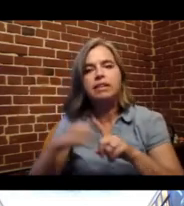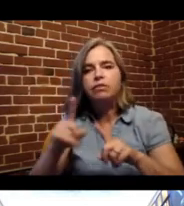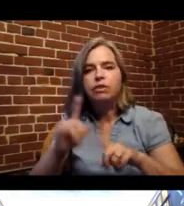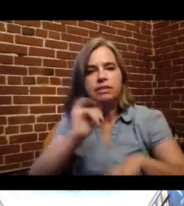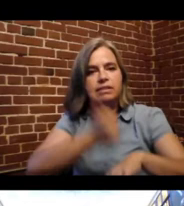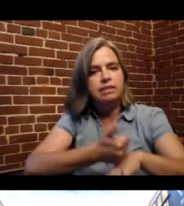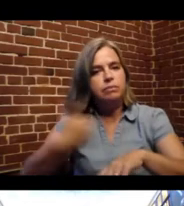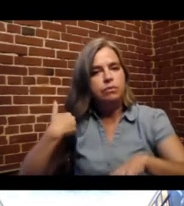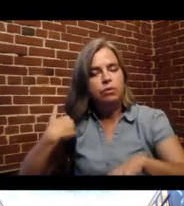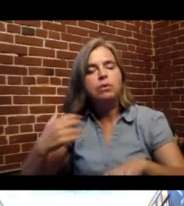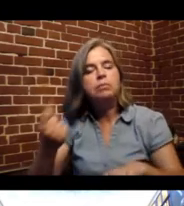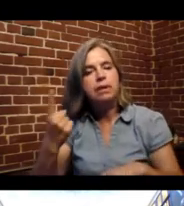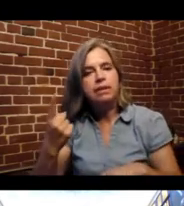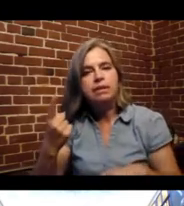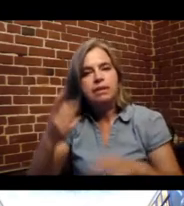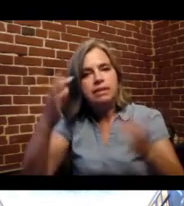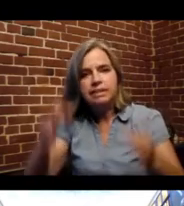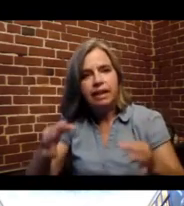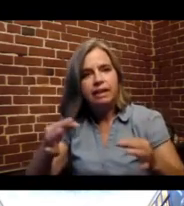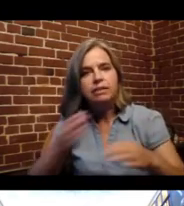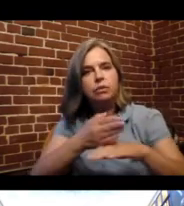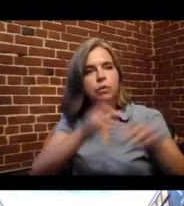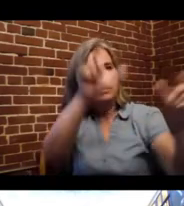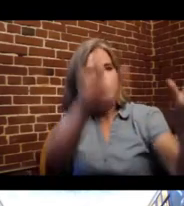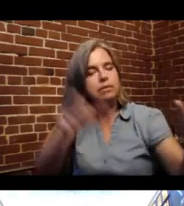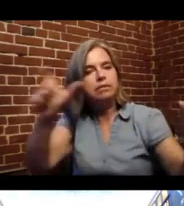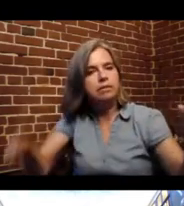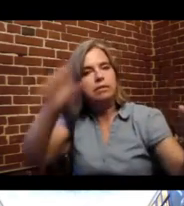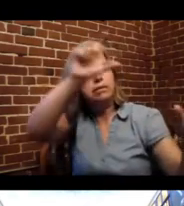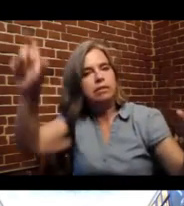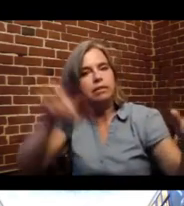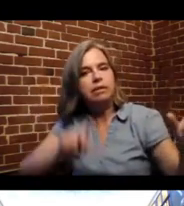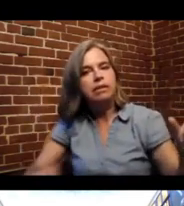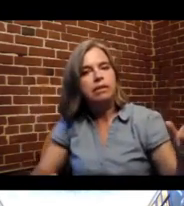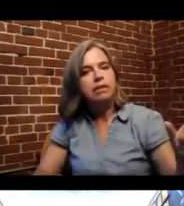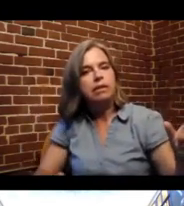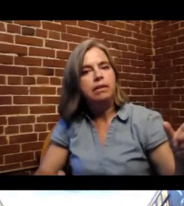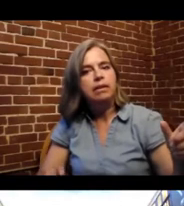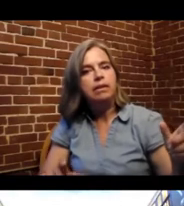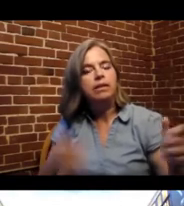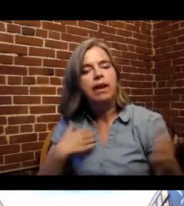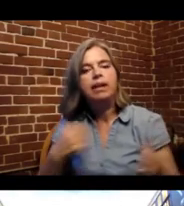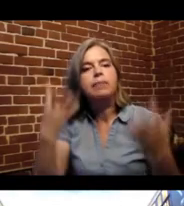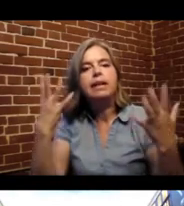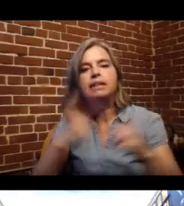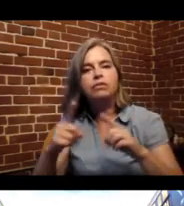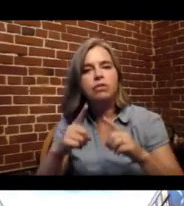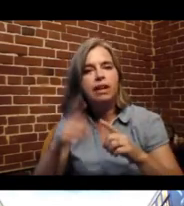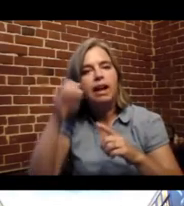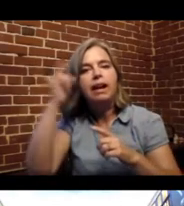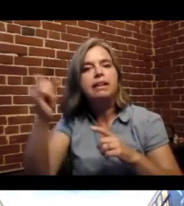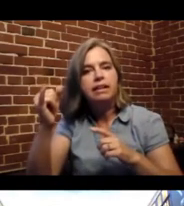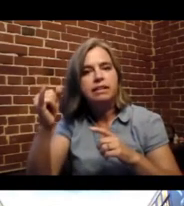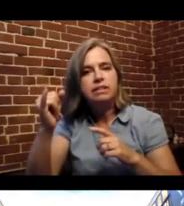as Lei mentioned, the ephemerality of it, because we were also layered in the many ideas we were exploring during the show